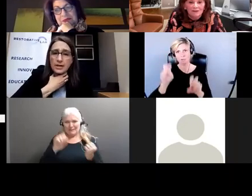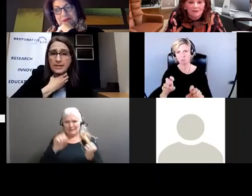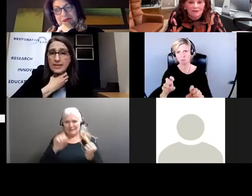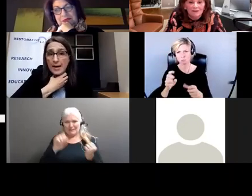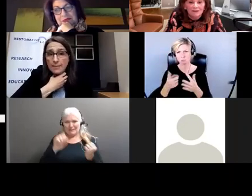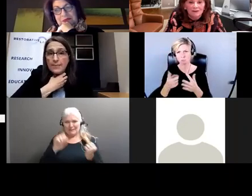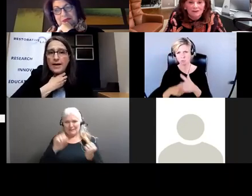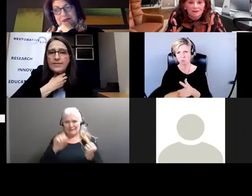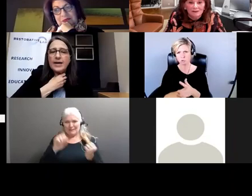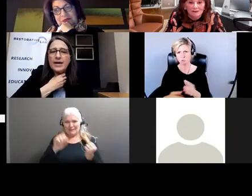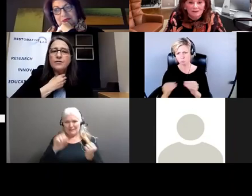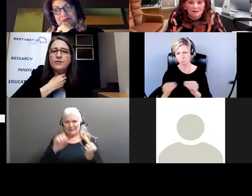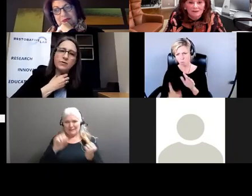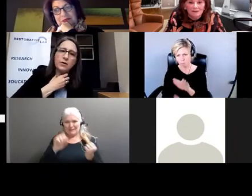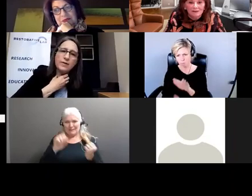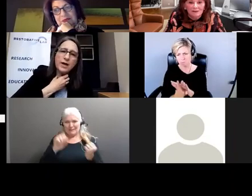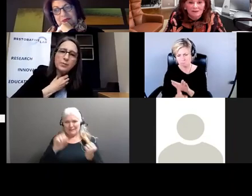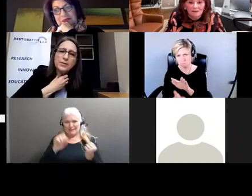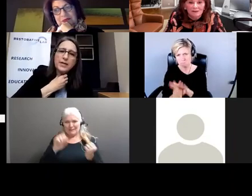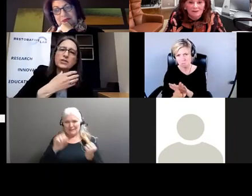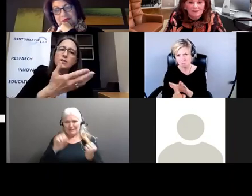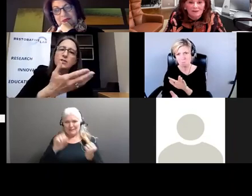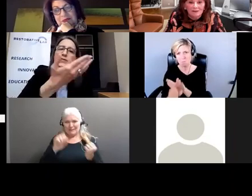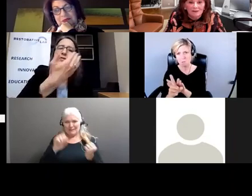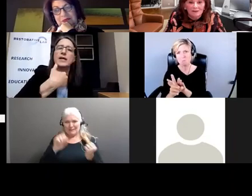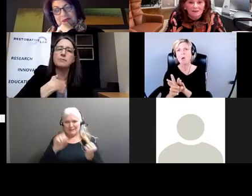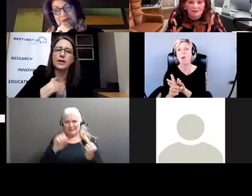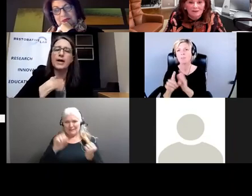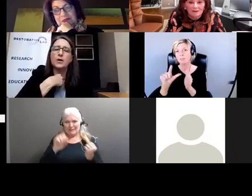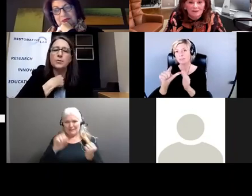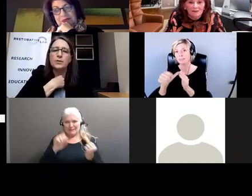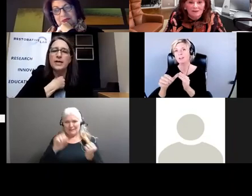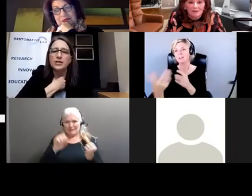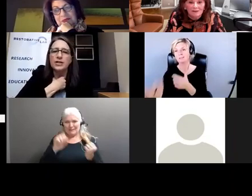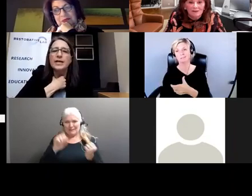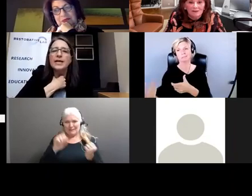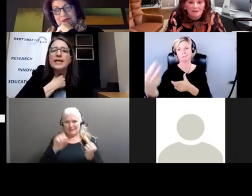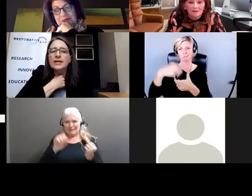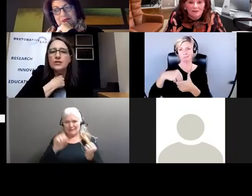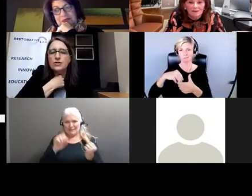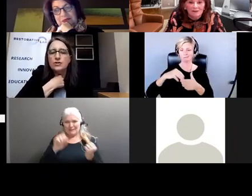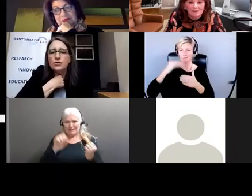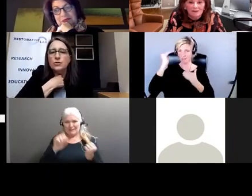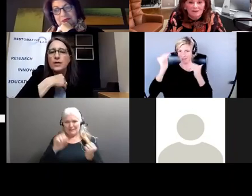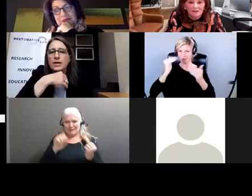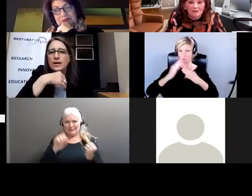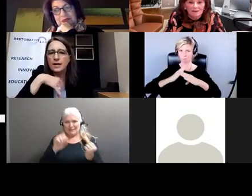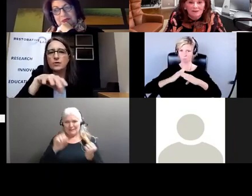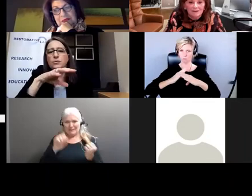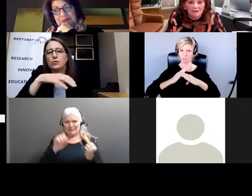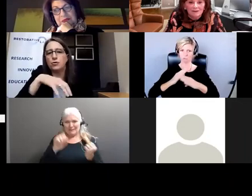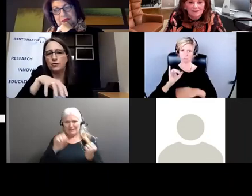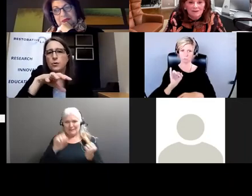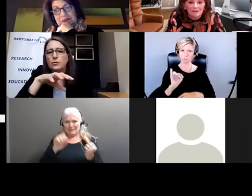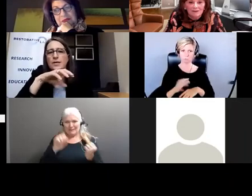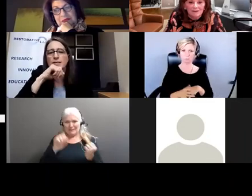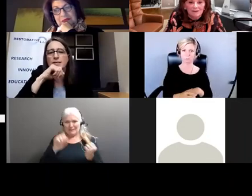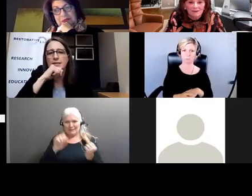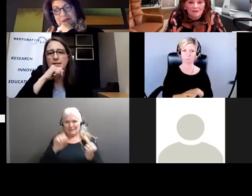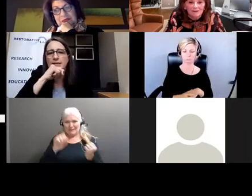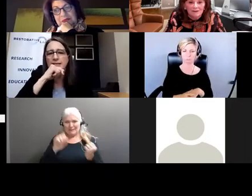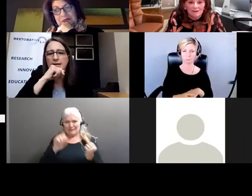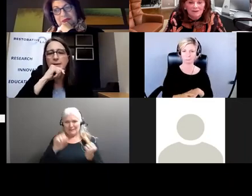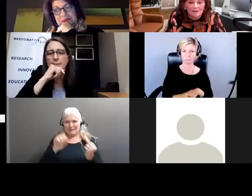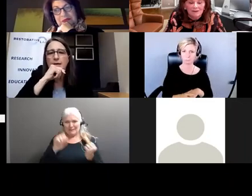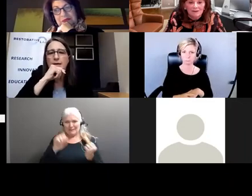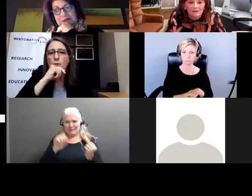first to them and then have to involve adult protection. So often they can bring adult protection into the restorative processes